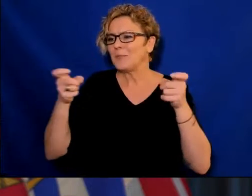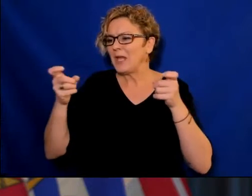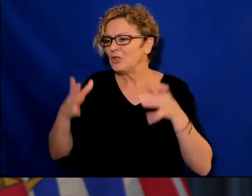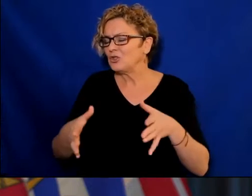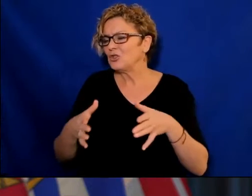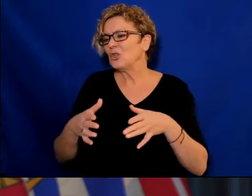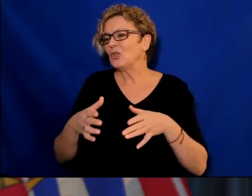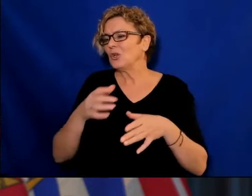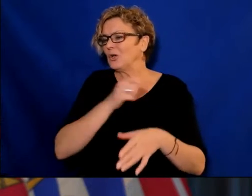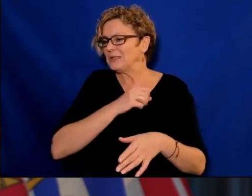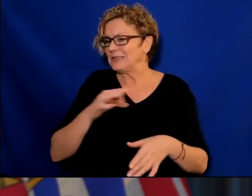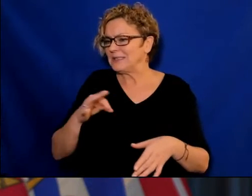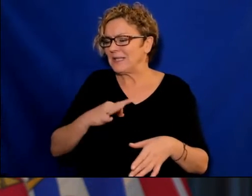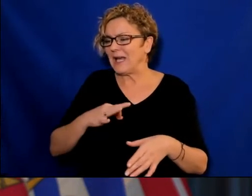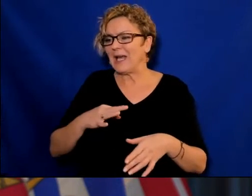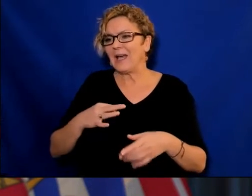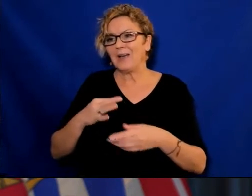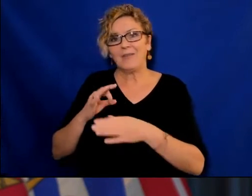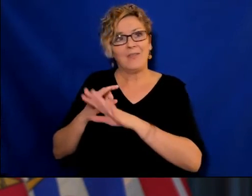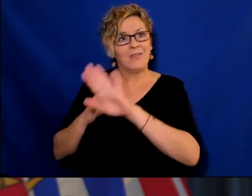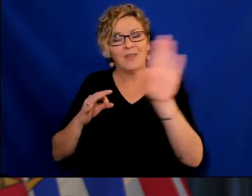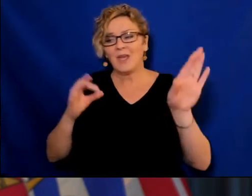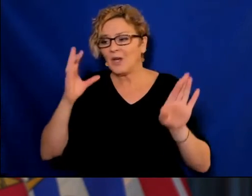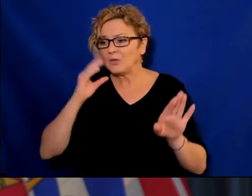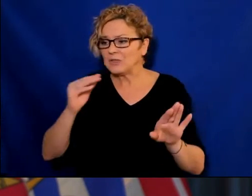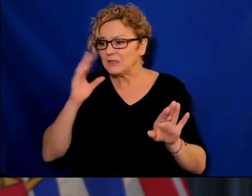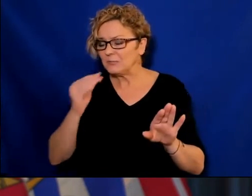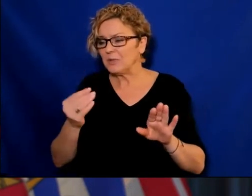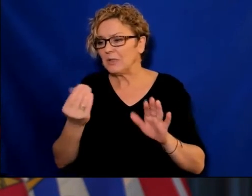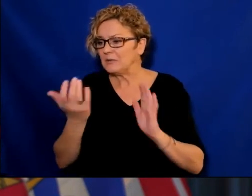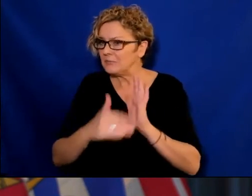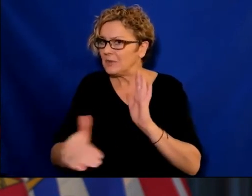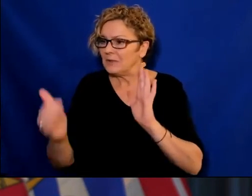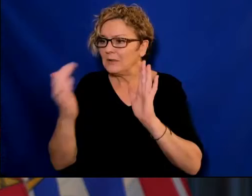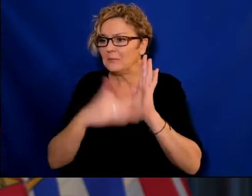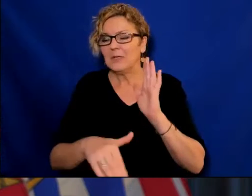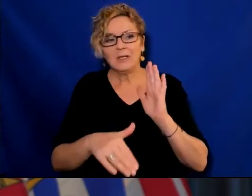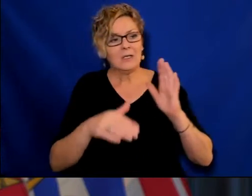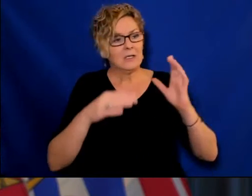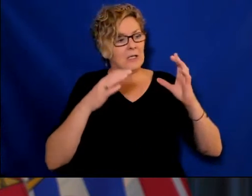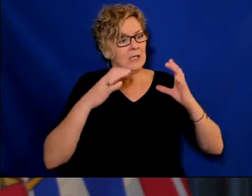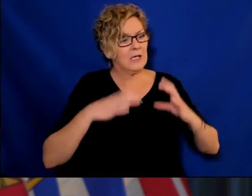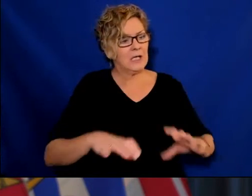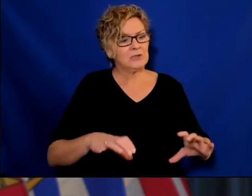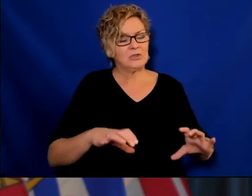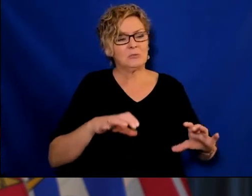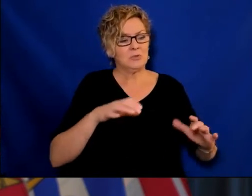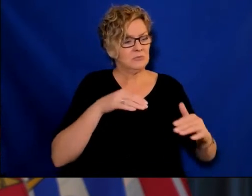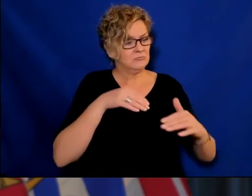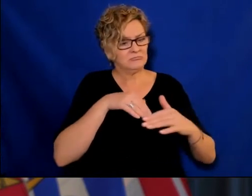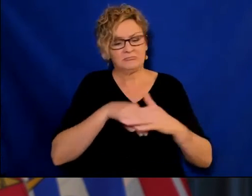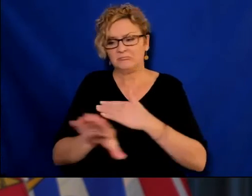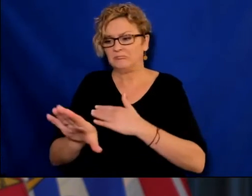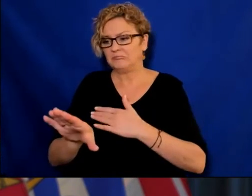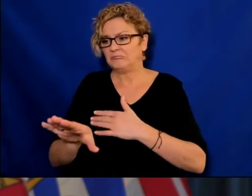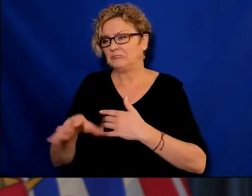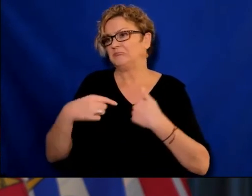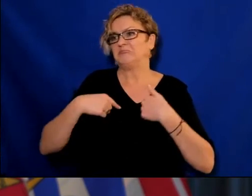or people who are working in those settings. So would a mandate not alleviate some of